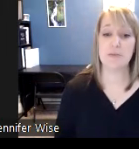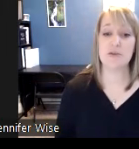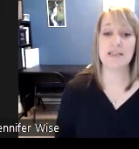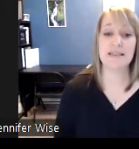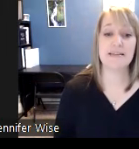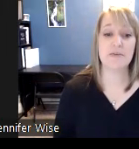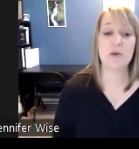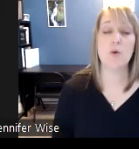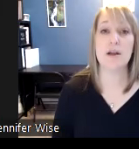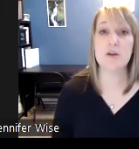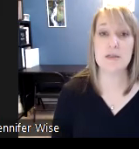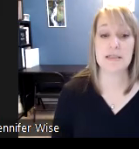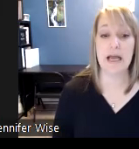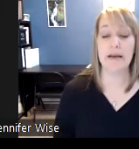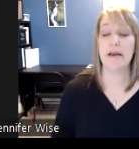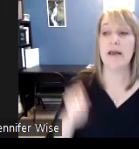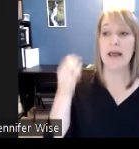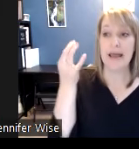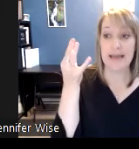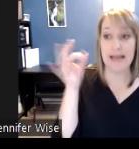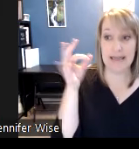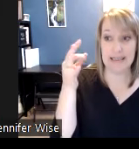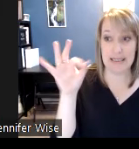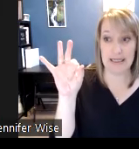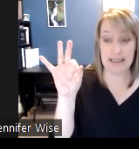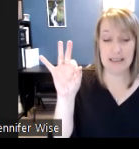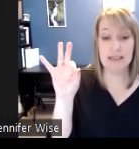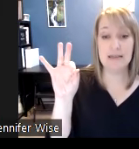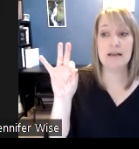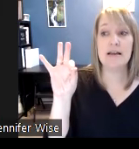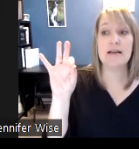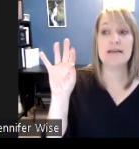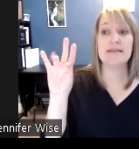some examples. 1971, you would sign